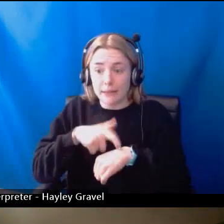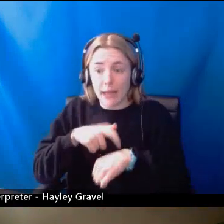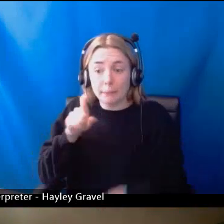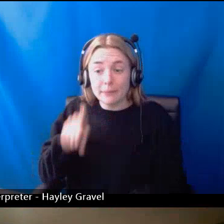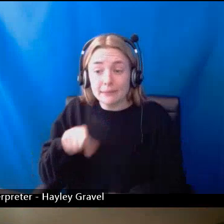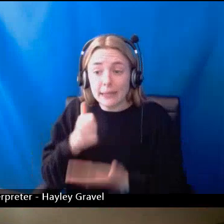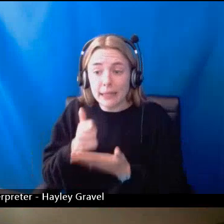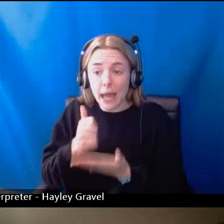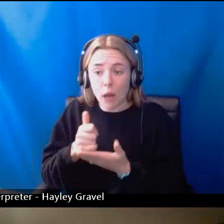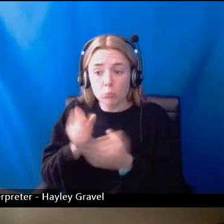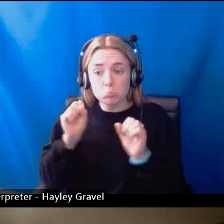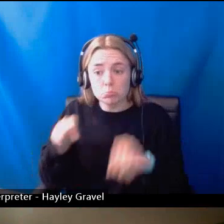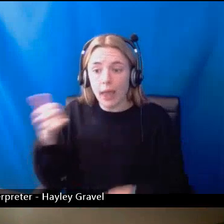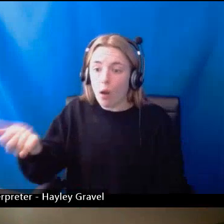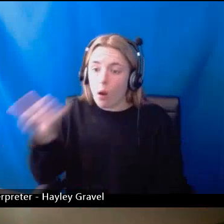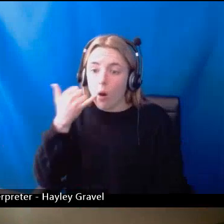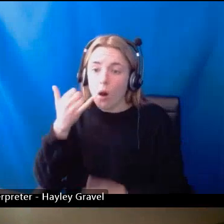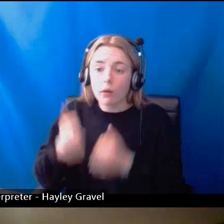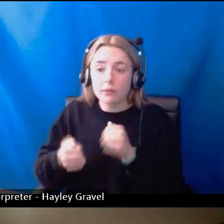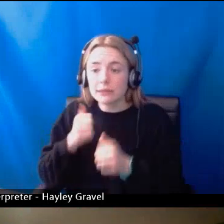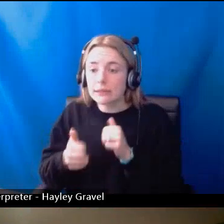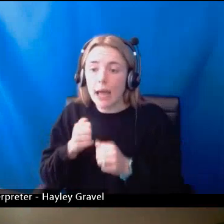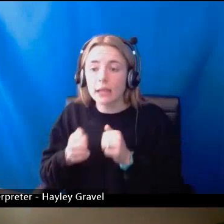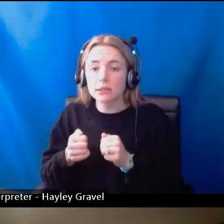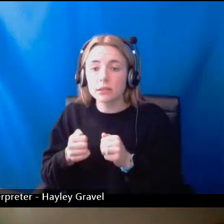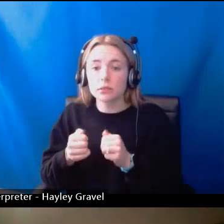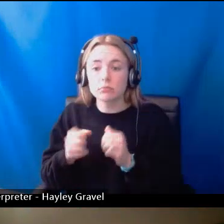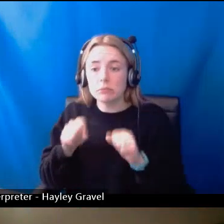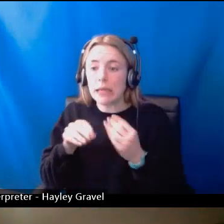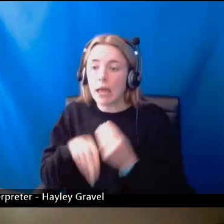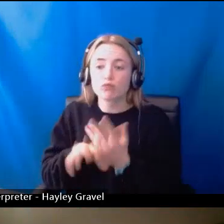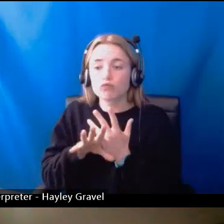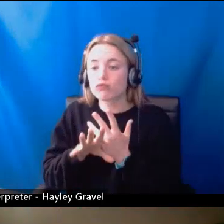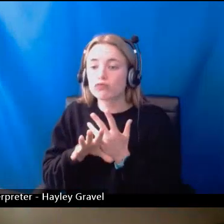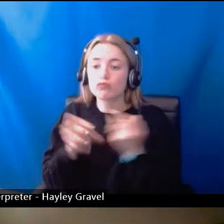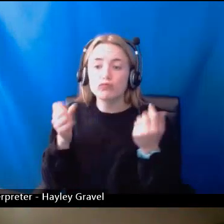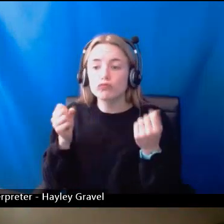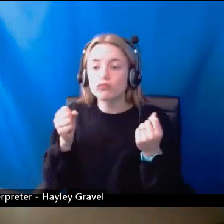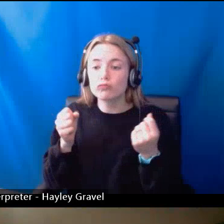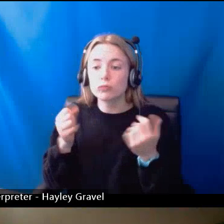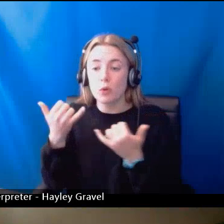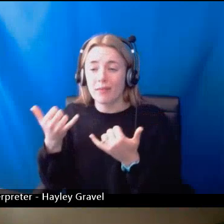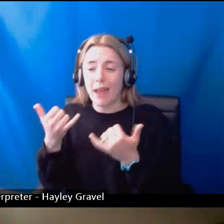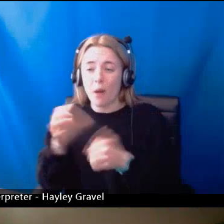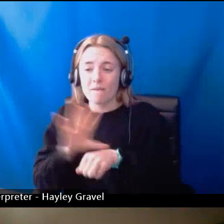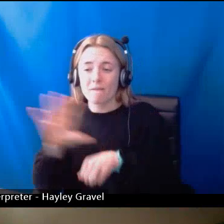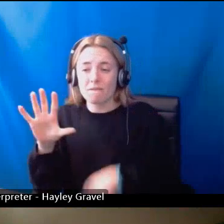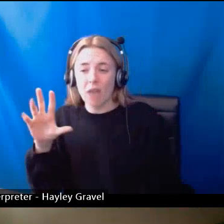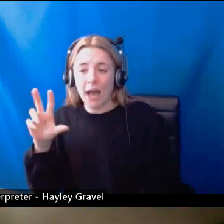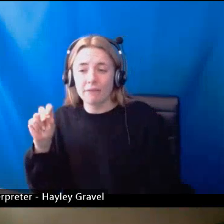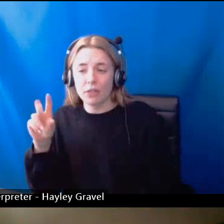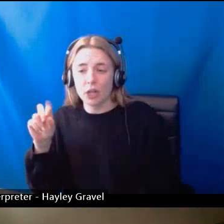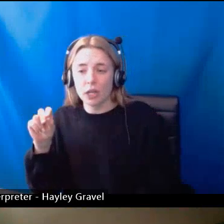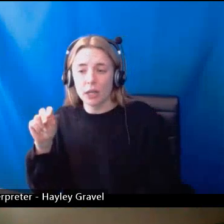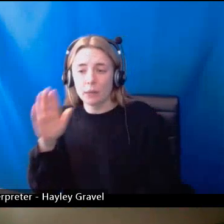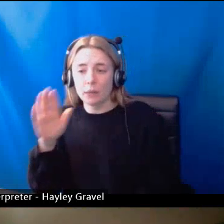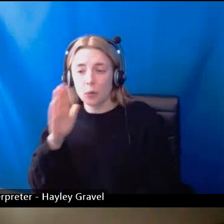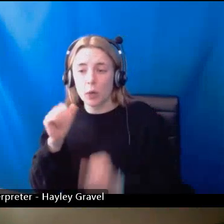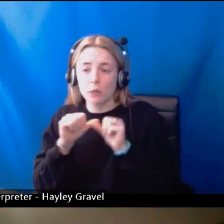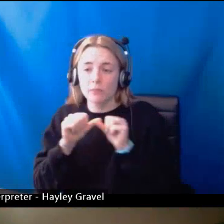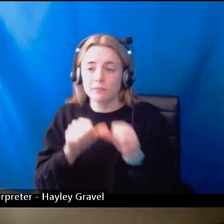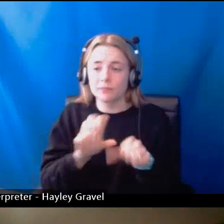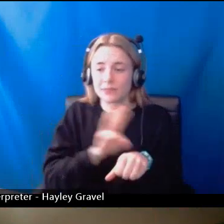conversations. So it's 5:30. We're going to come back at 6:30, and we're not going to have any more conversations about